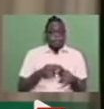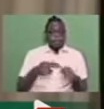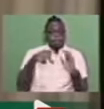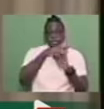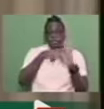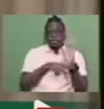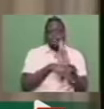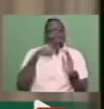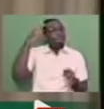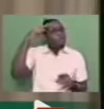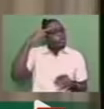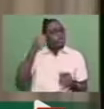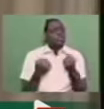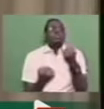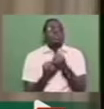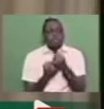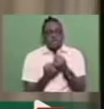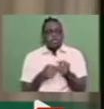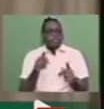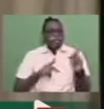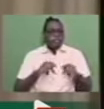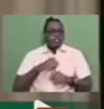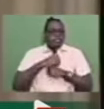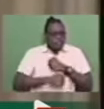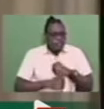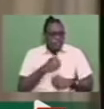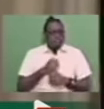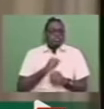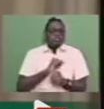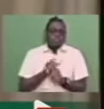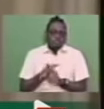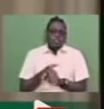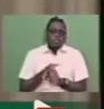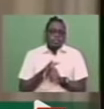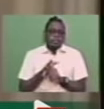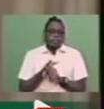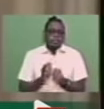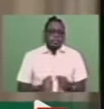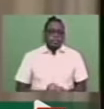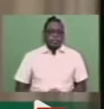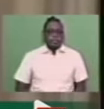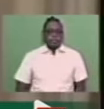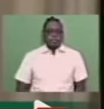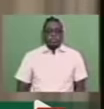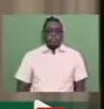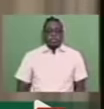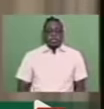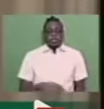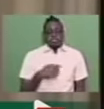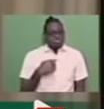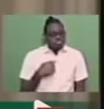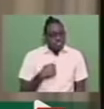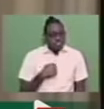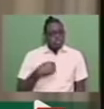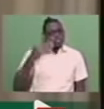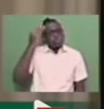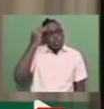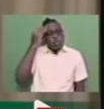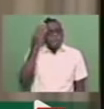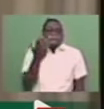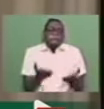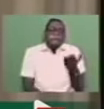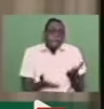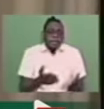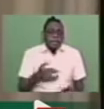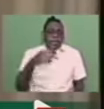that we are riding out these difficult times with the people. While I expect a collective moan and groan from colleagues opposite, they